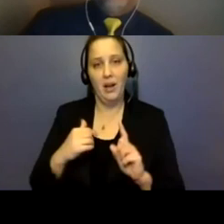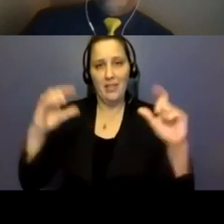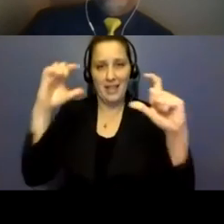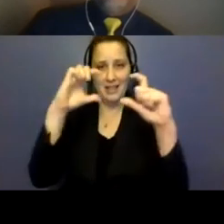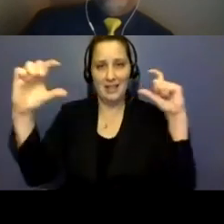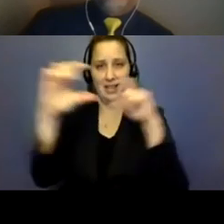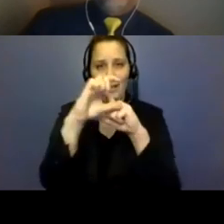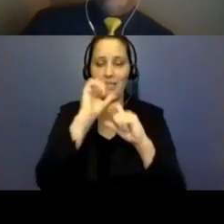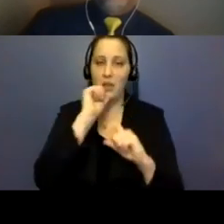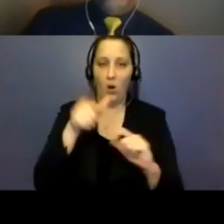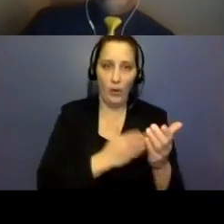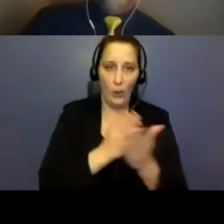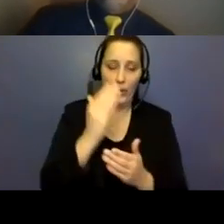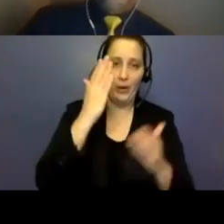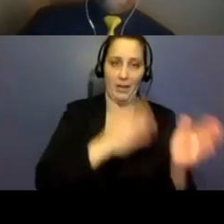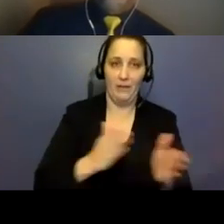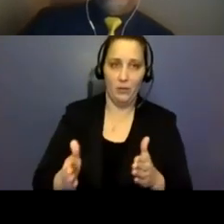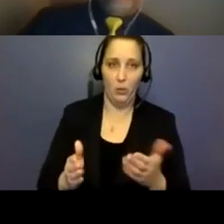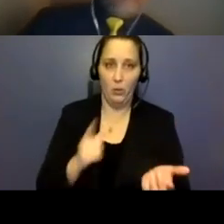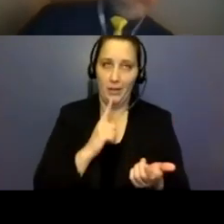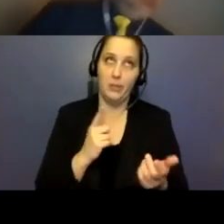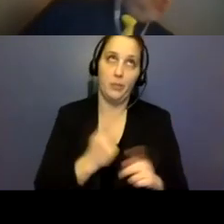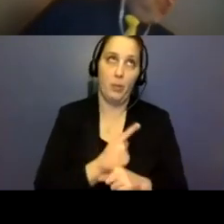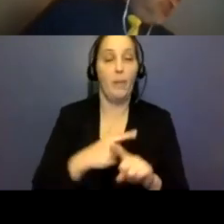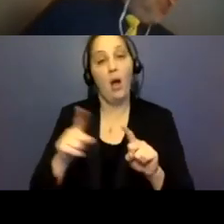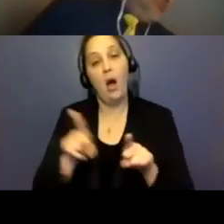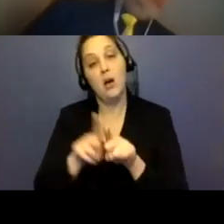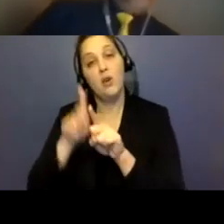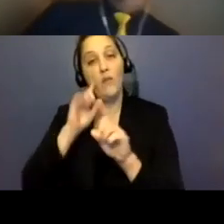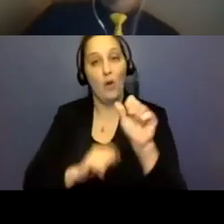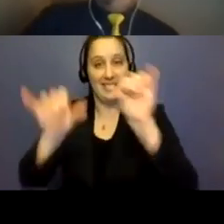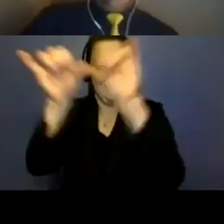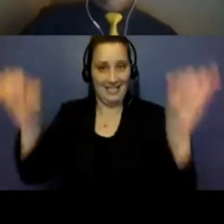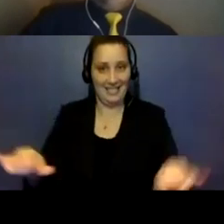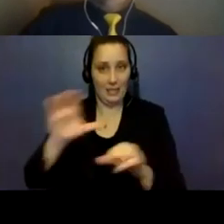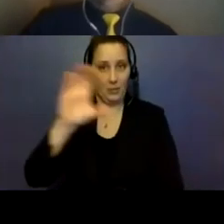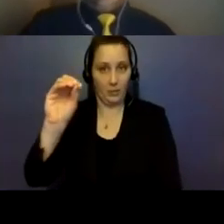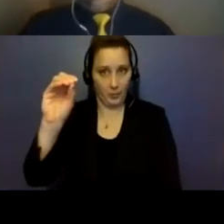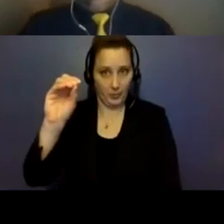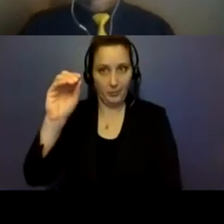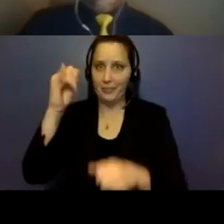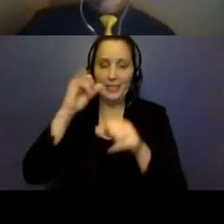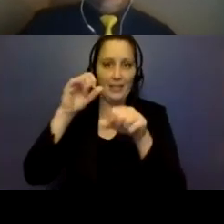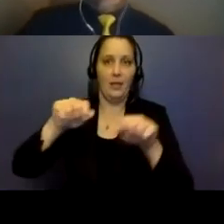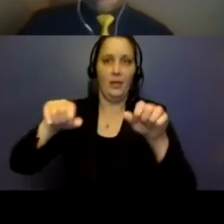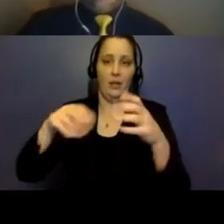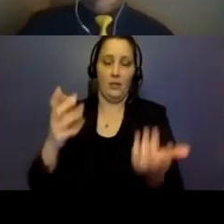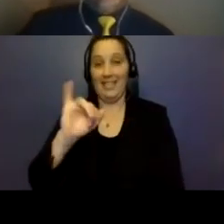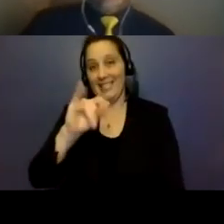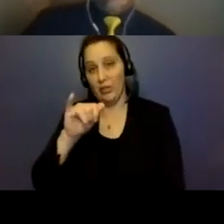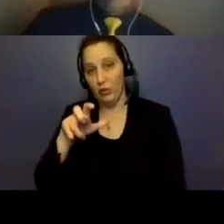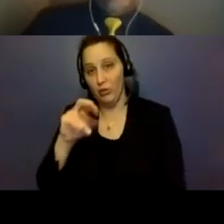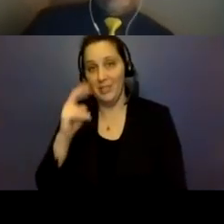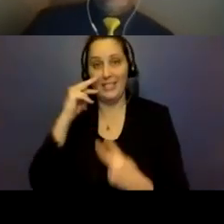an individual, while it's very appropriate, it's also for an institution. And I can say that the institutions see